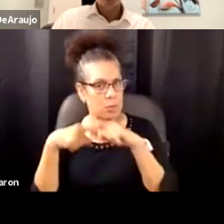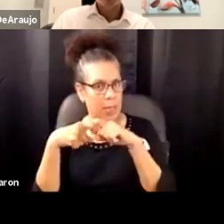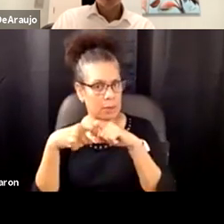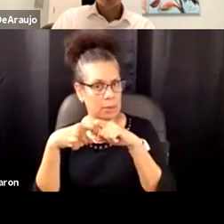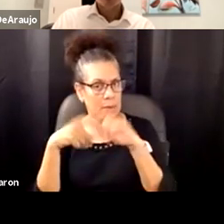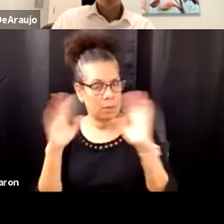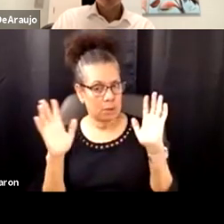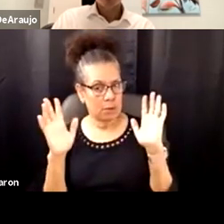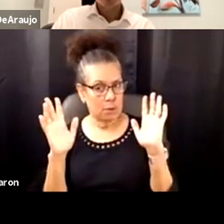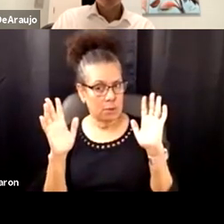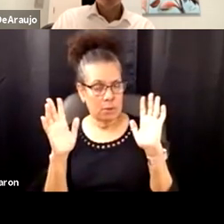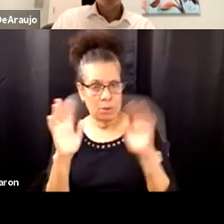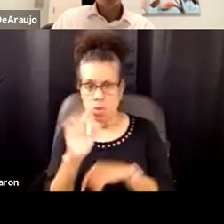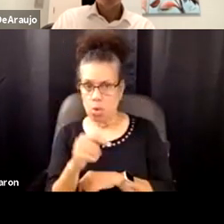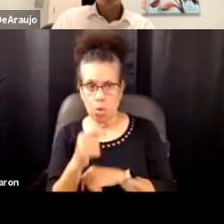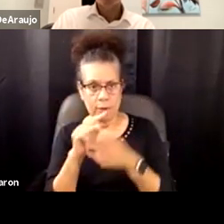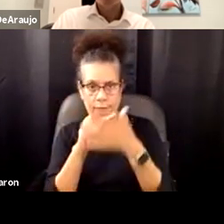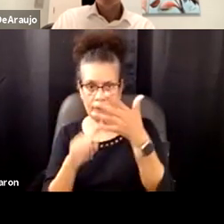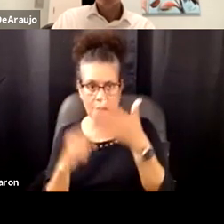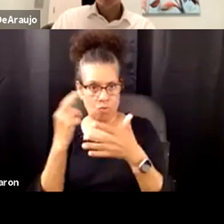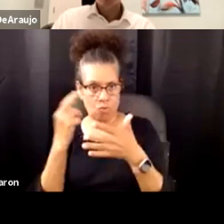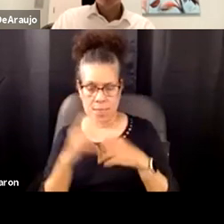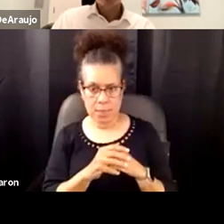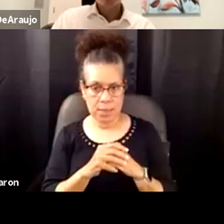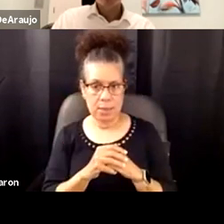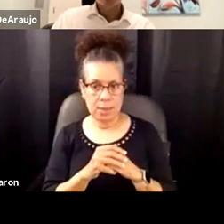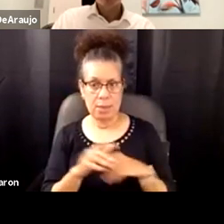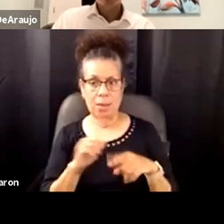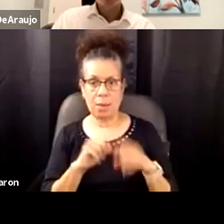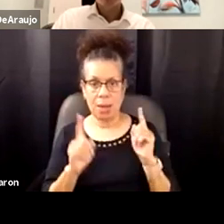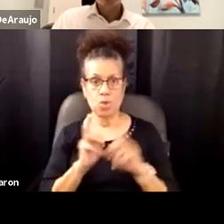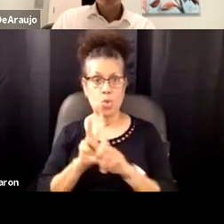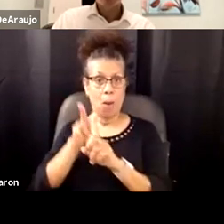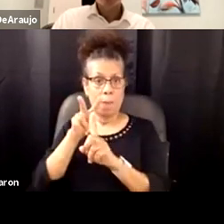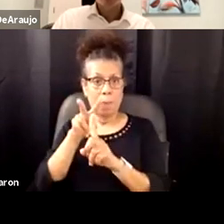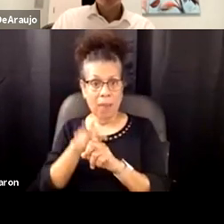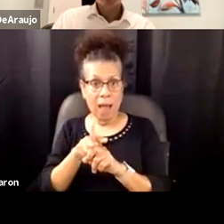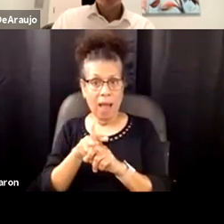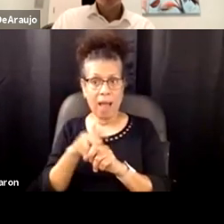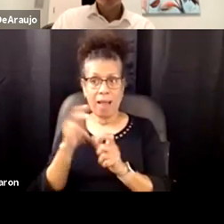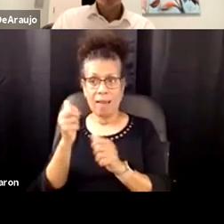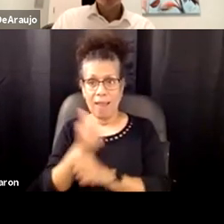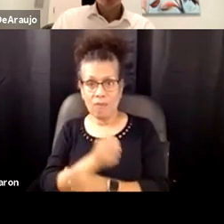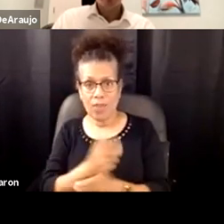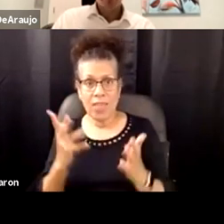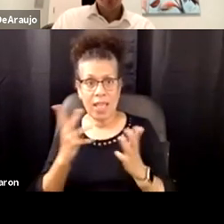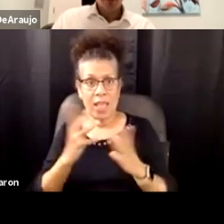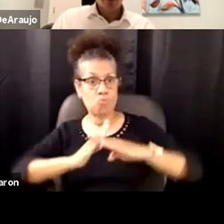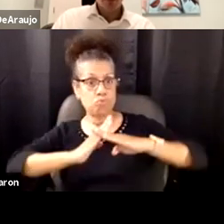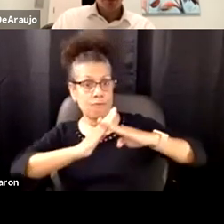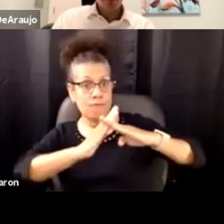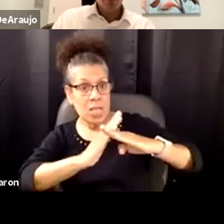be subject to um to suspensions so but in terms of applying the whole code in terms of prevention and